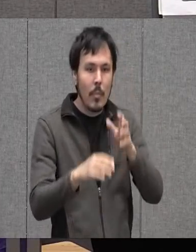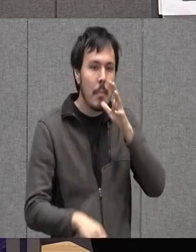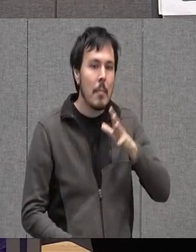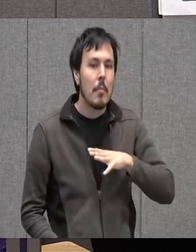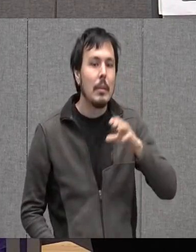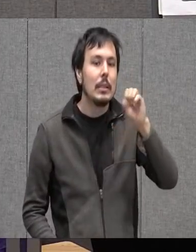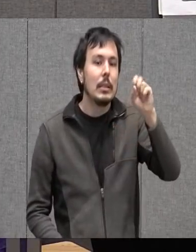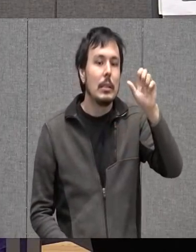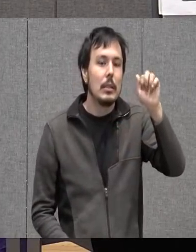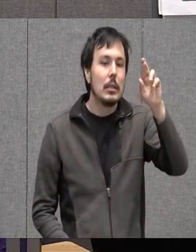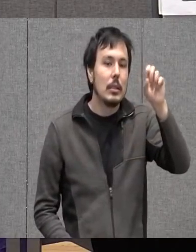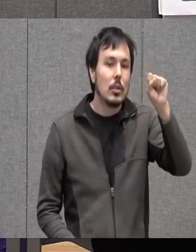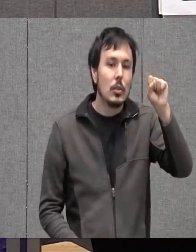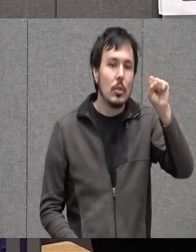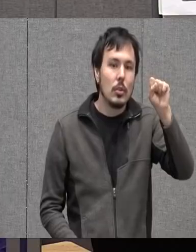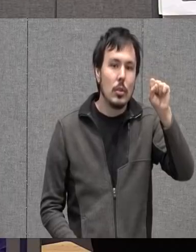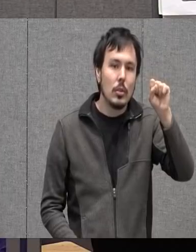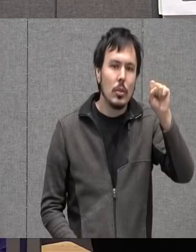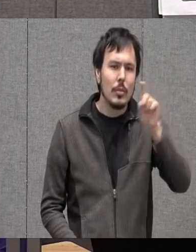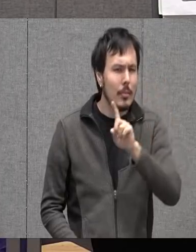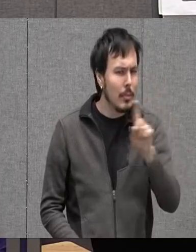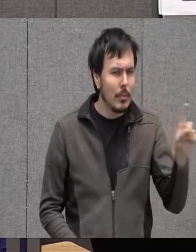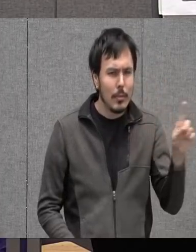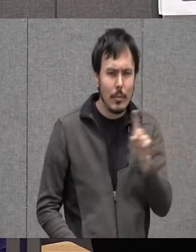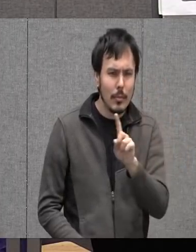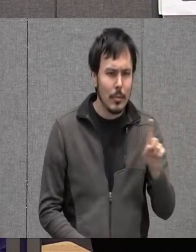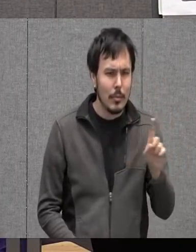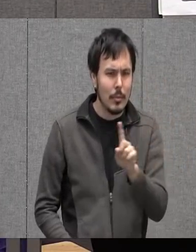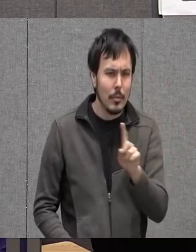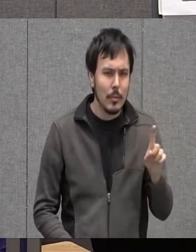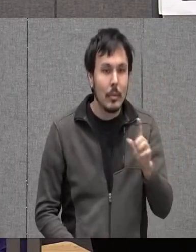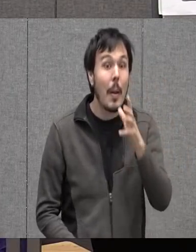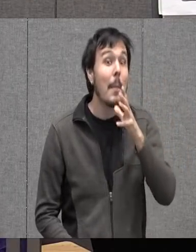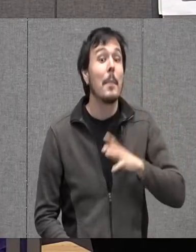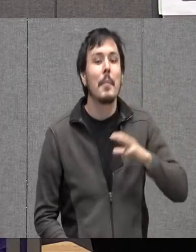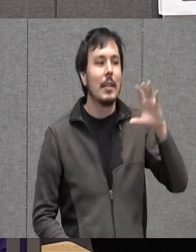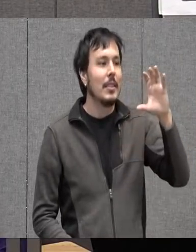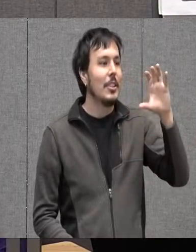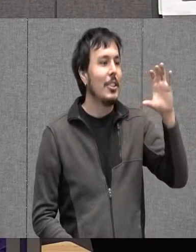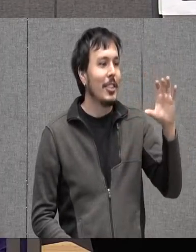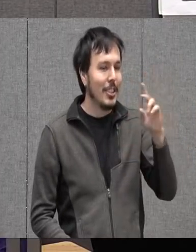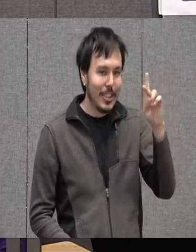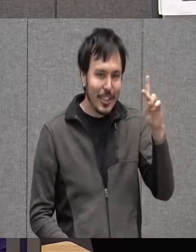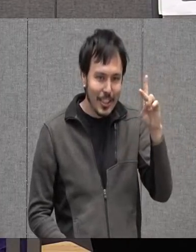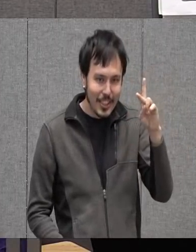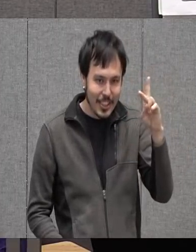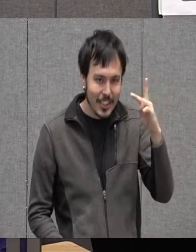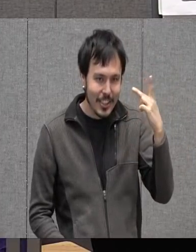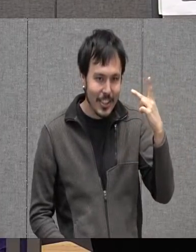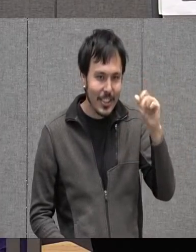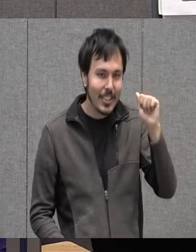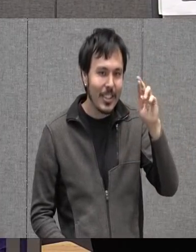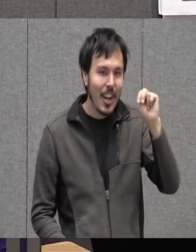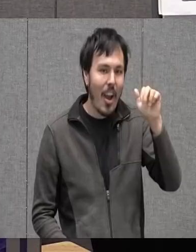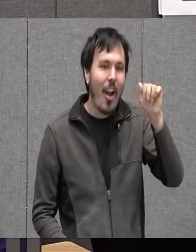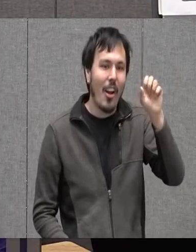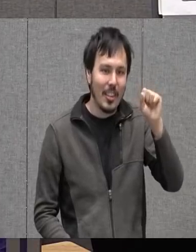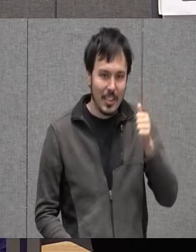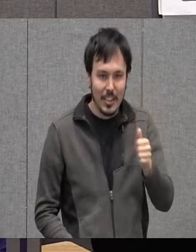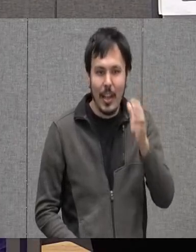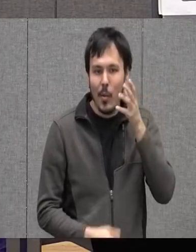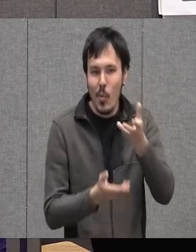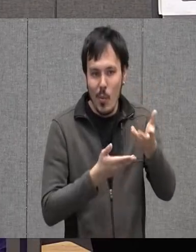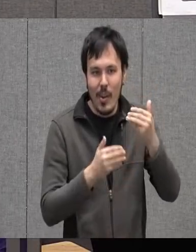Sears and, no, Miss Carnes. I'm sorry, I just saw Miss Sears. So Miss Carnes will be working with